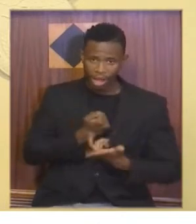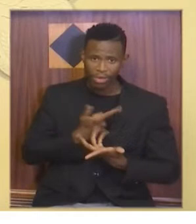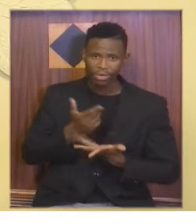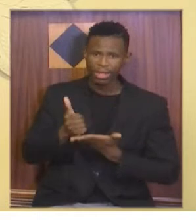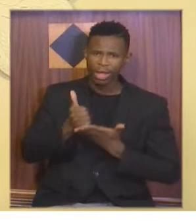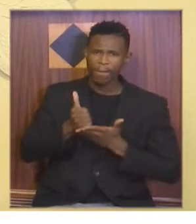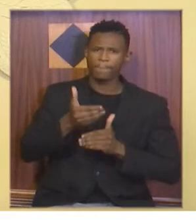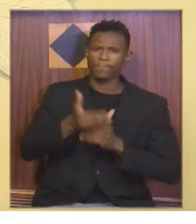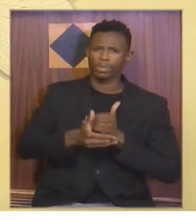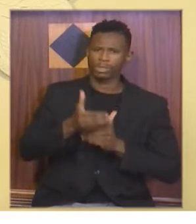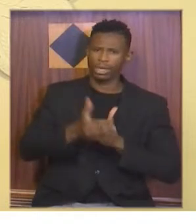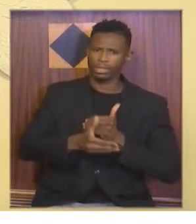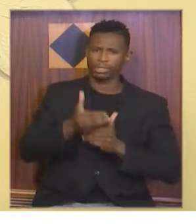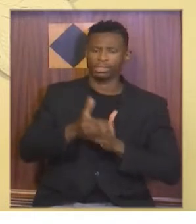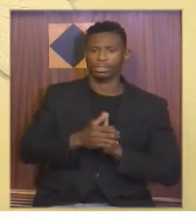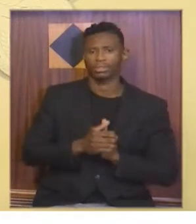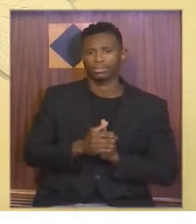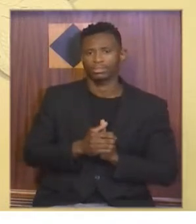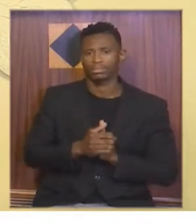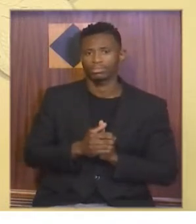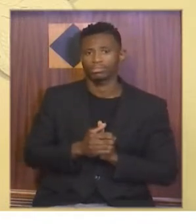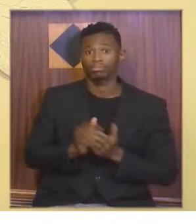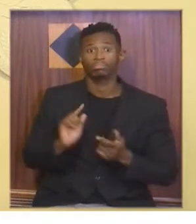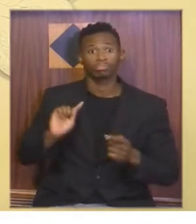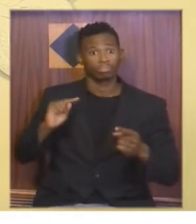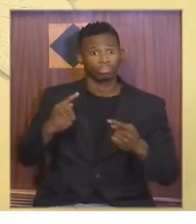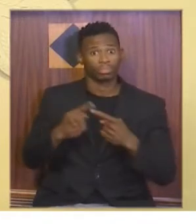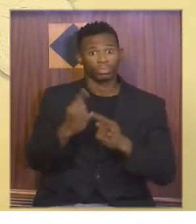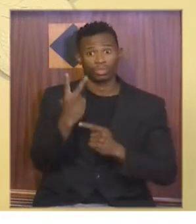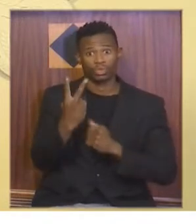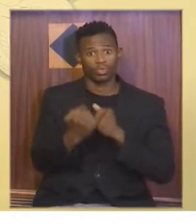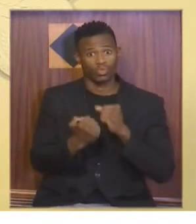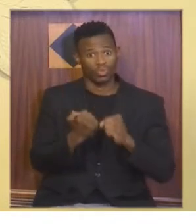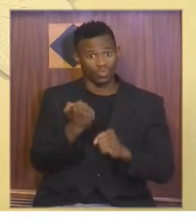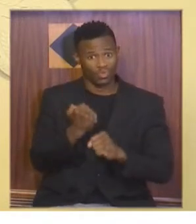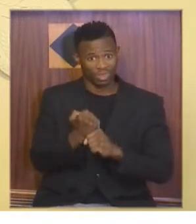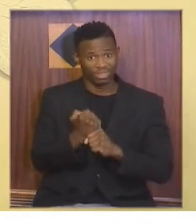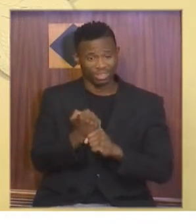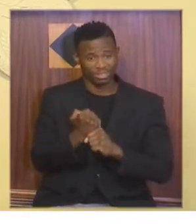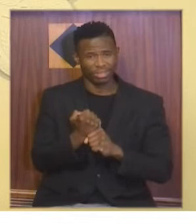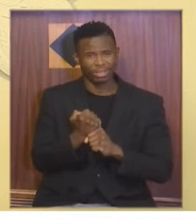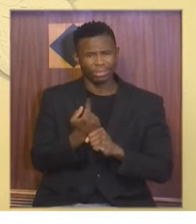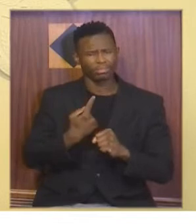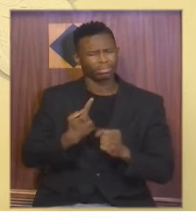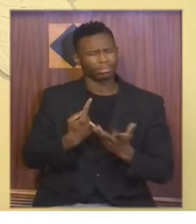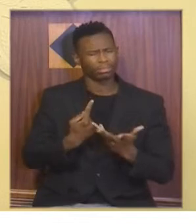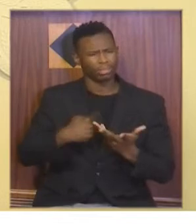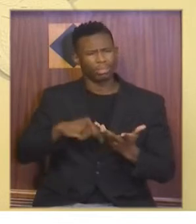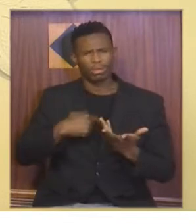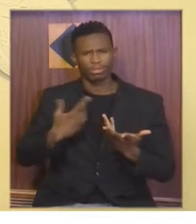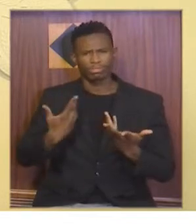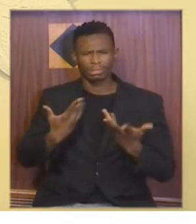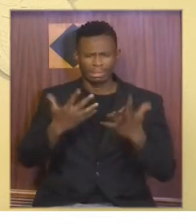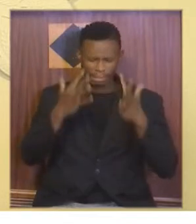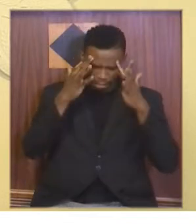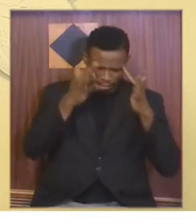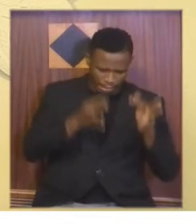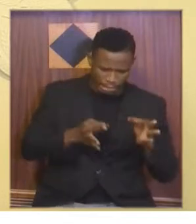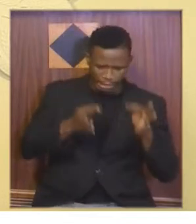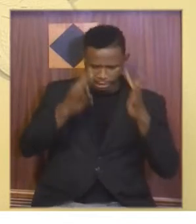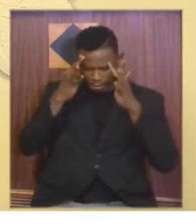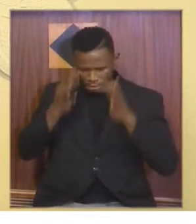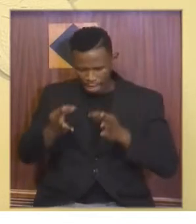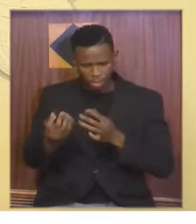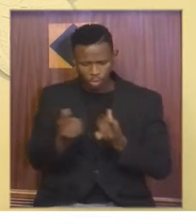country. Over the past 2 years, we have taken unprecedented actions to strengthen our